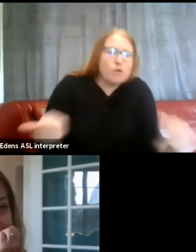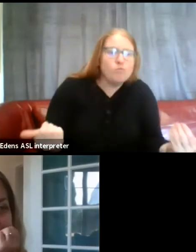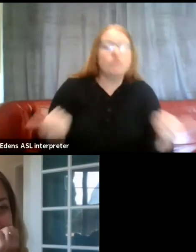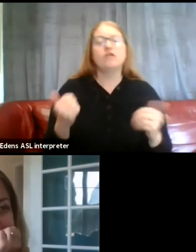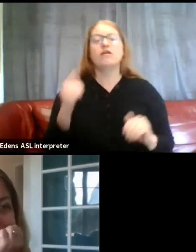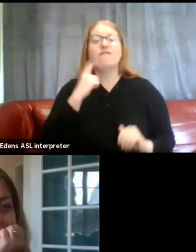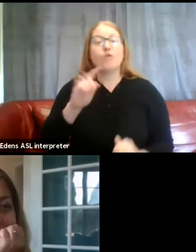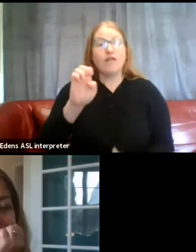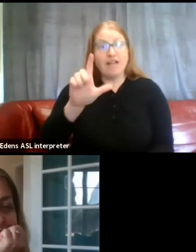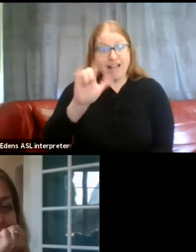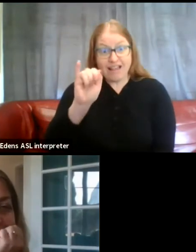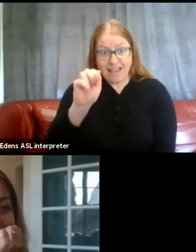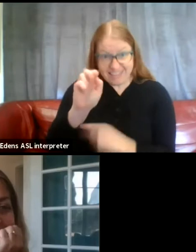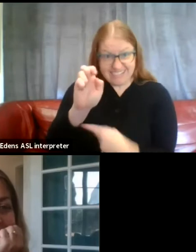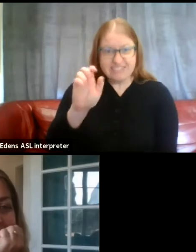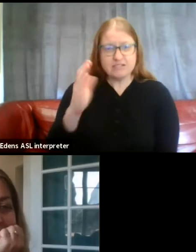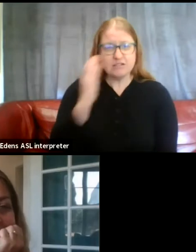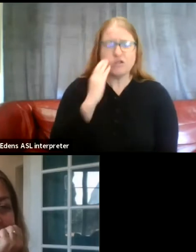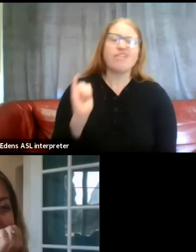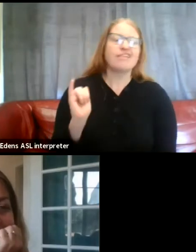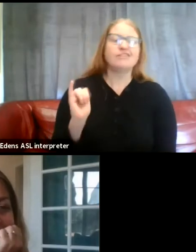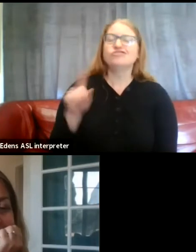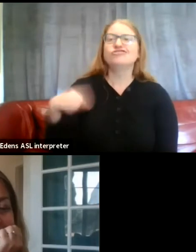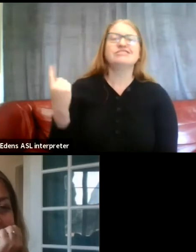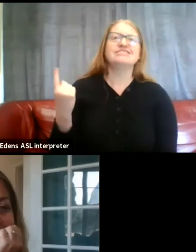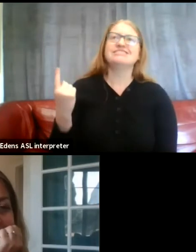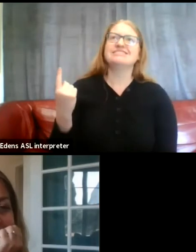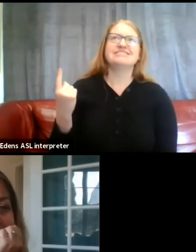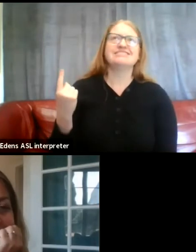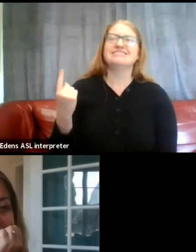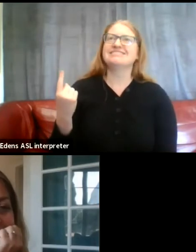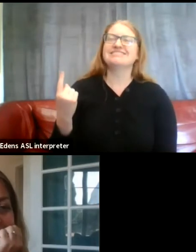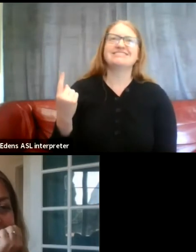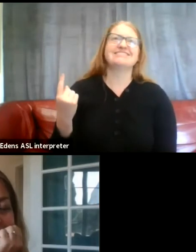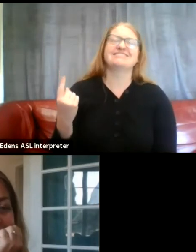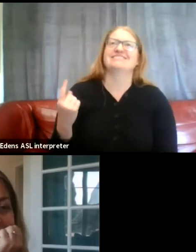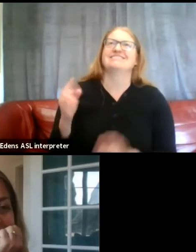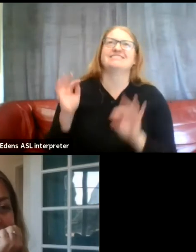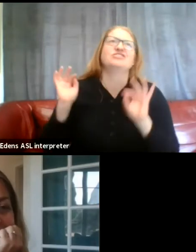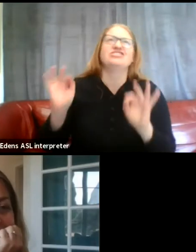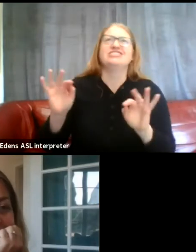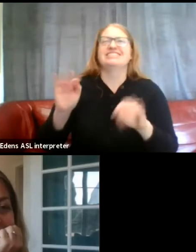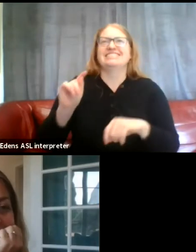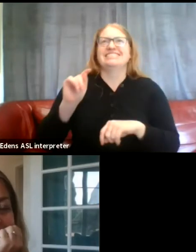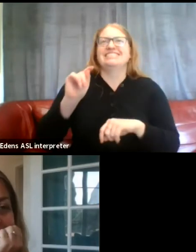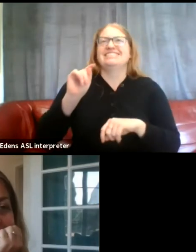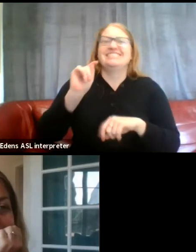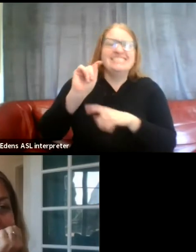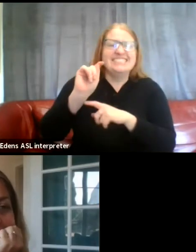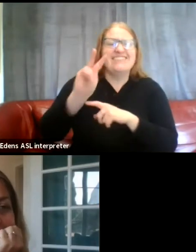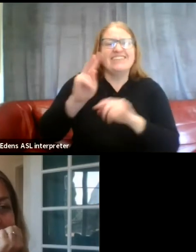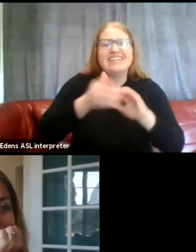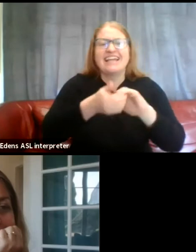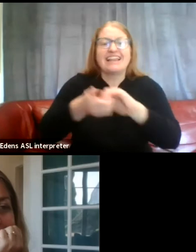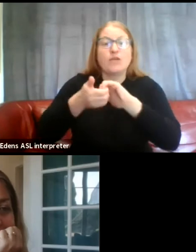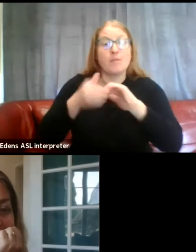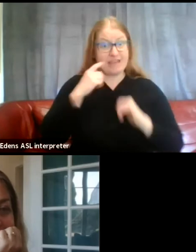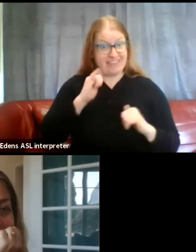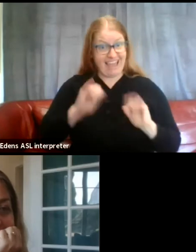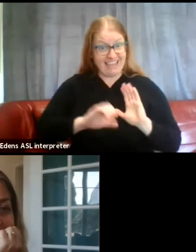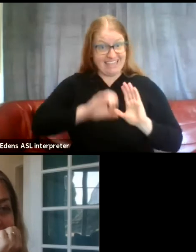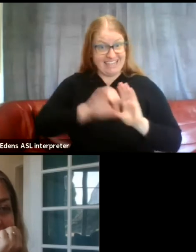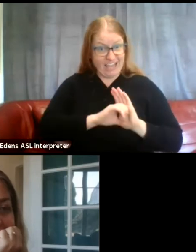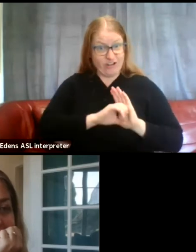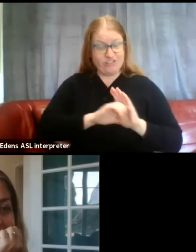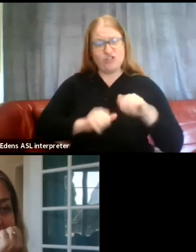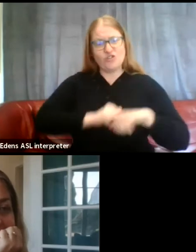have to say, it's just classic TV, you know, collaboration, because that character is based on a